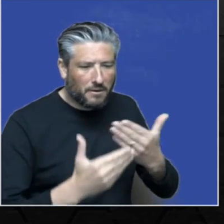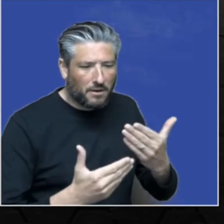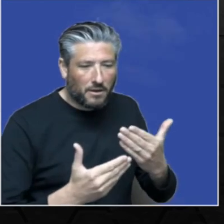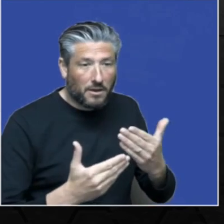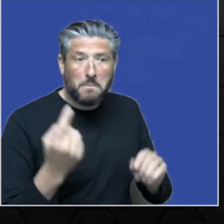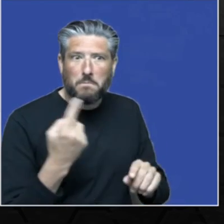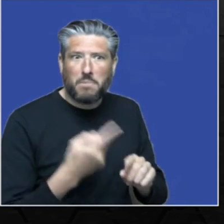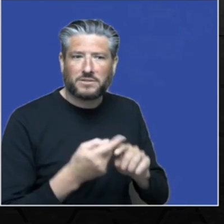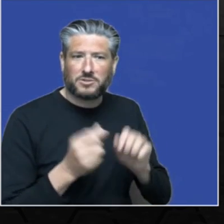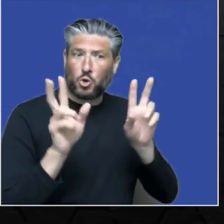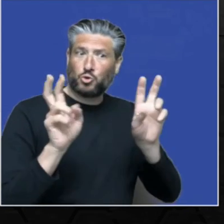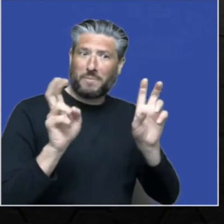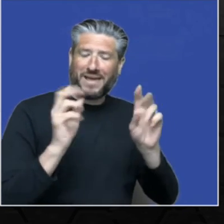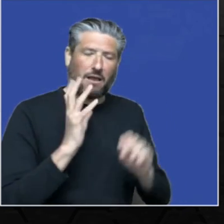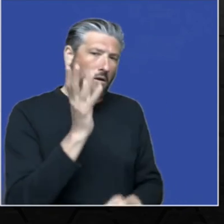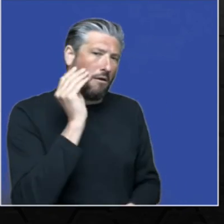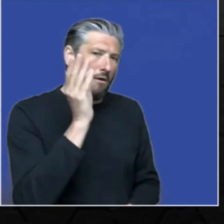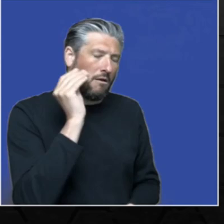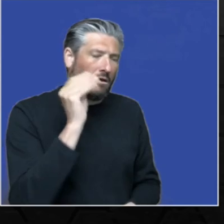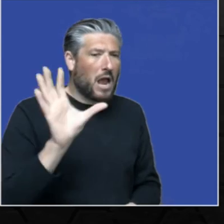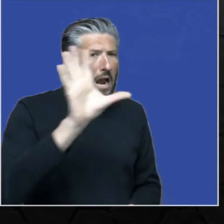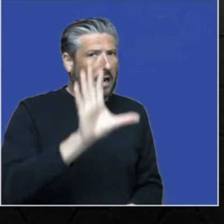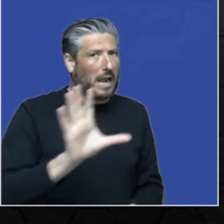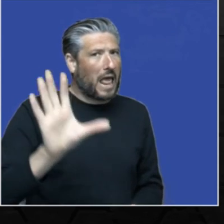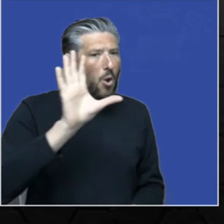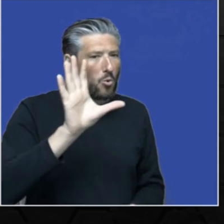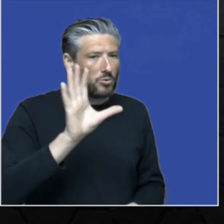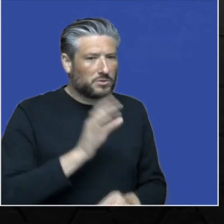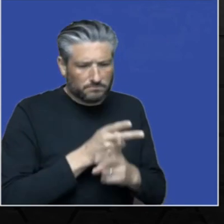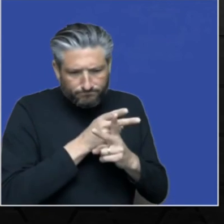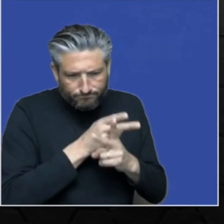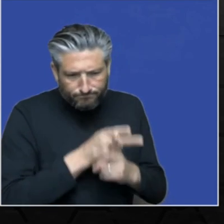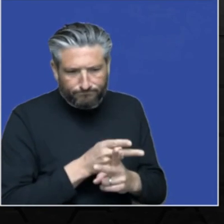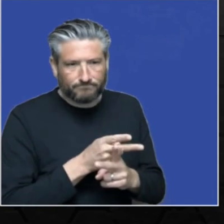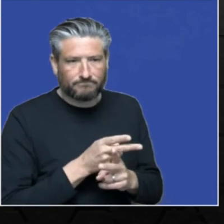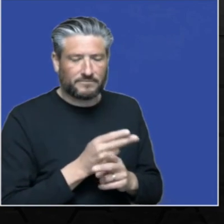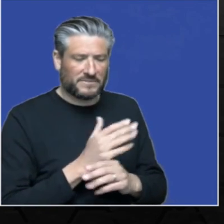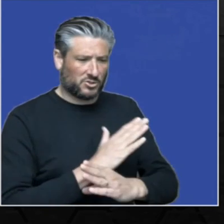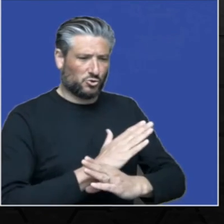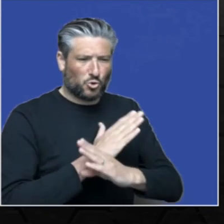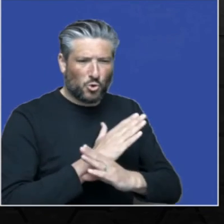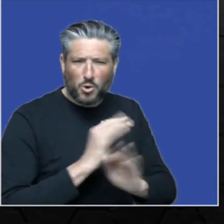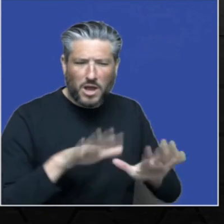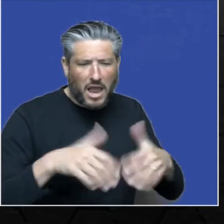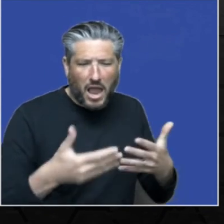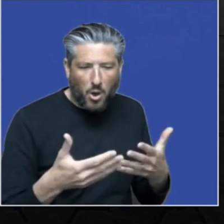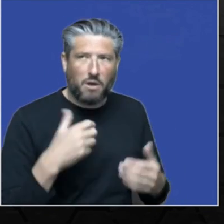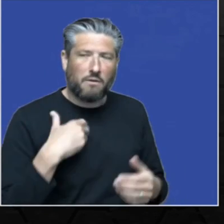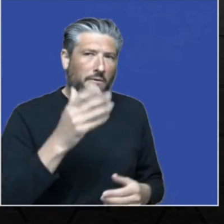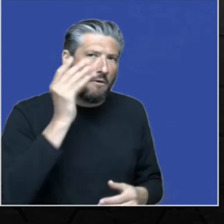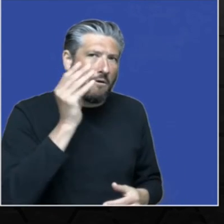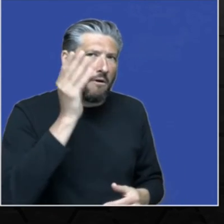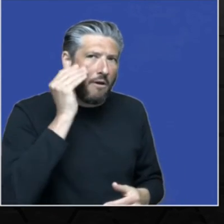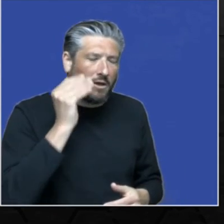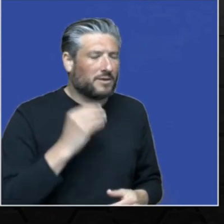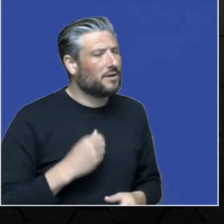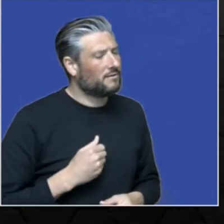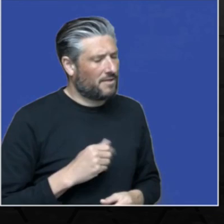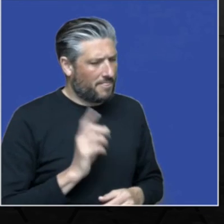cloud security, and also how to present and how to be efficient on presentations. So it was the highlight for